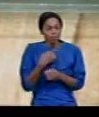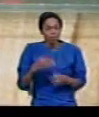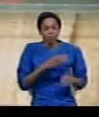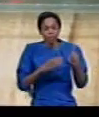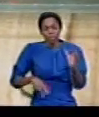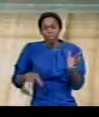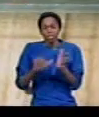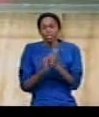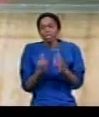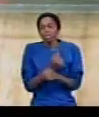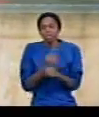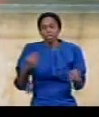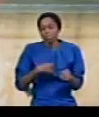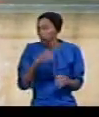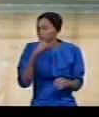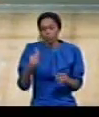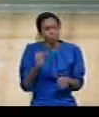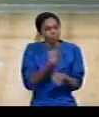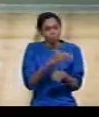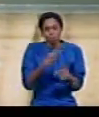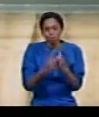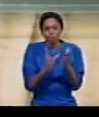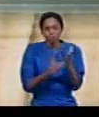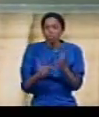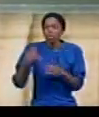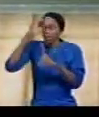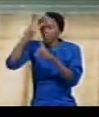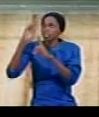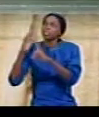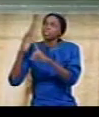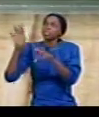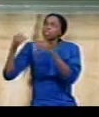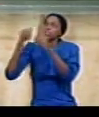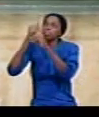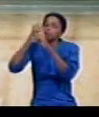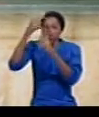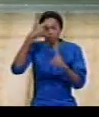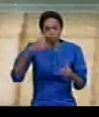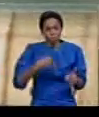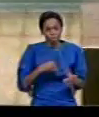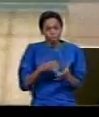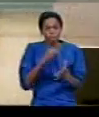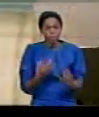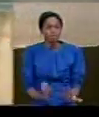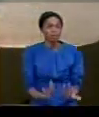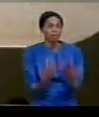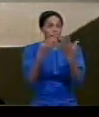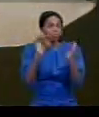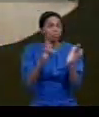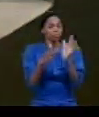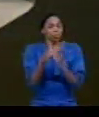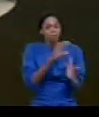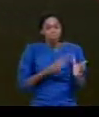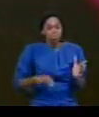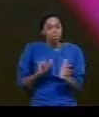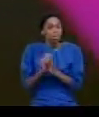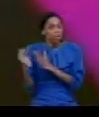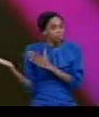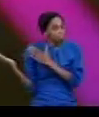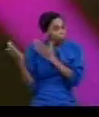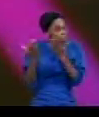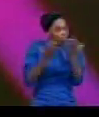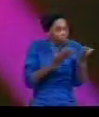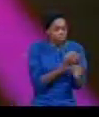He gave himself for me is a sacrifice of Jesus Christ that brought the justification,